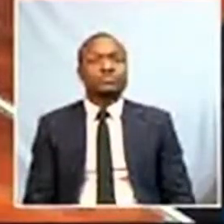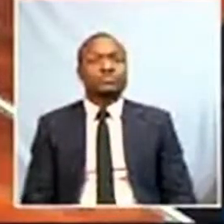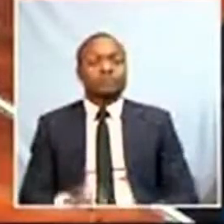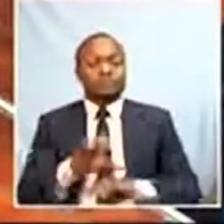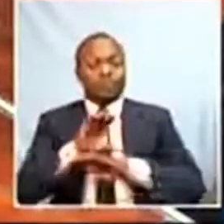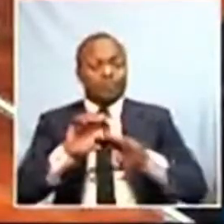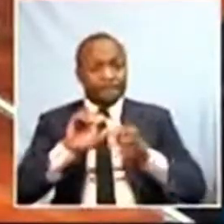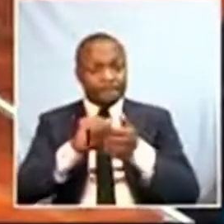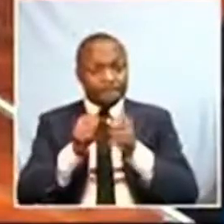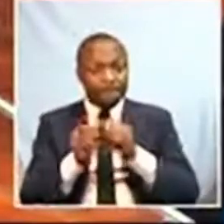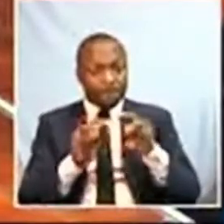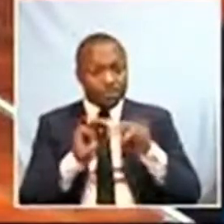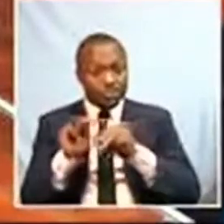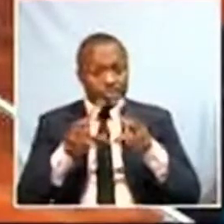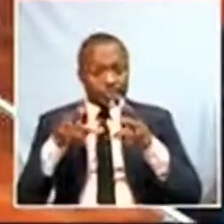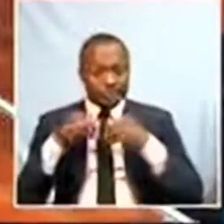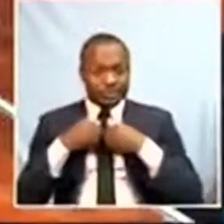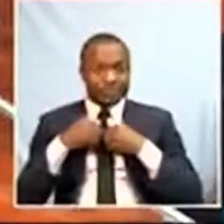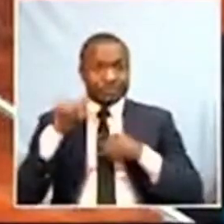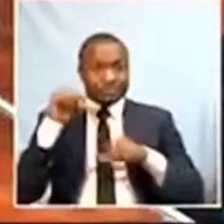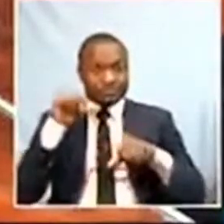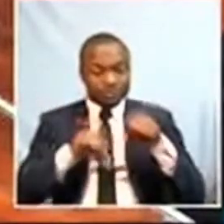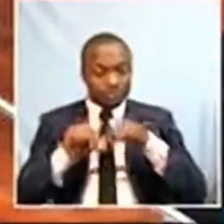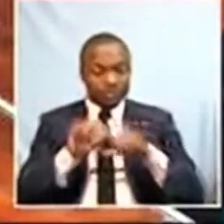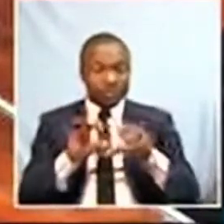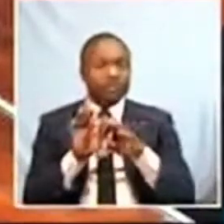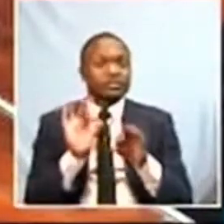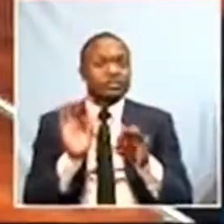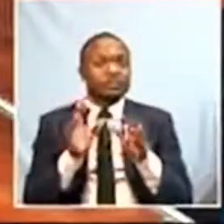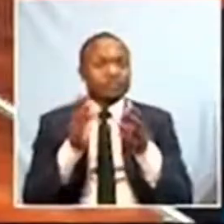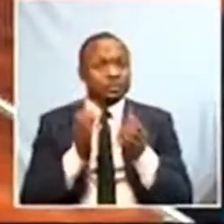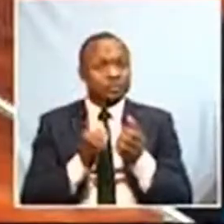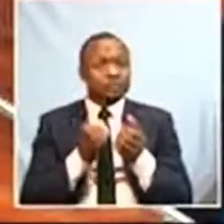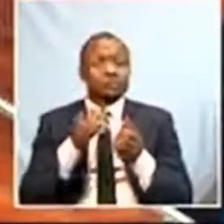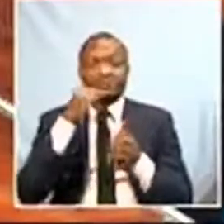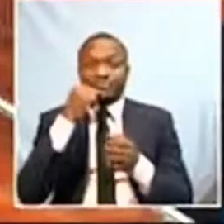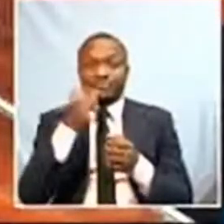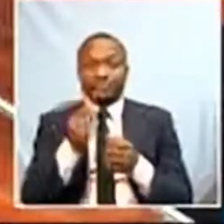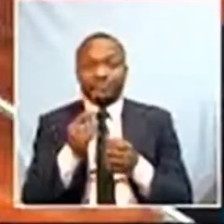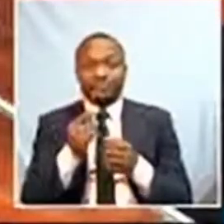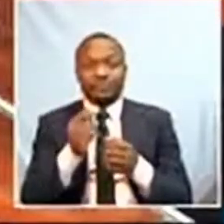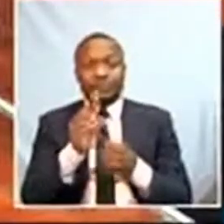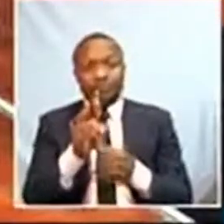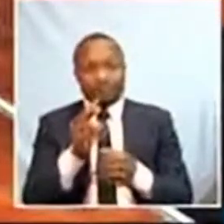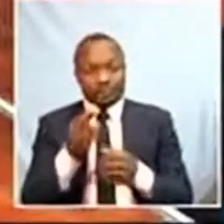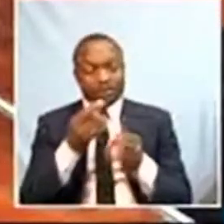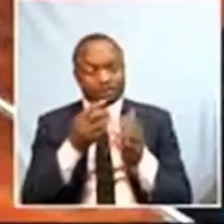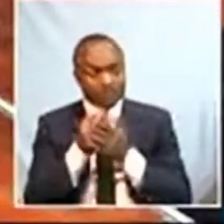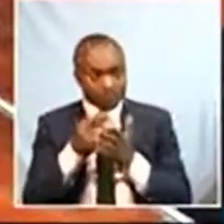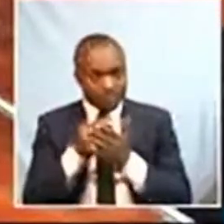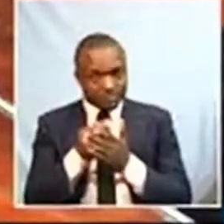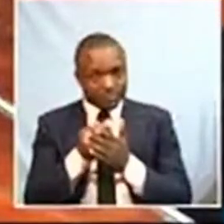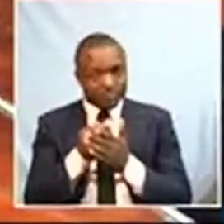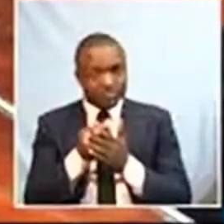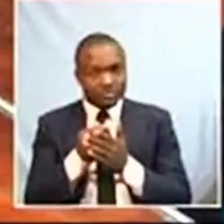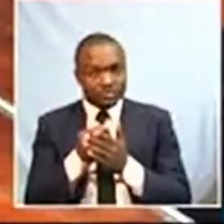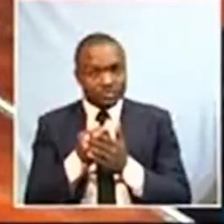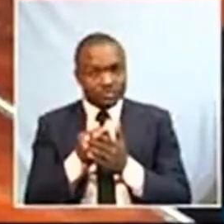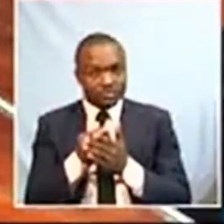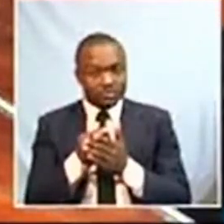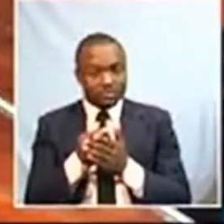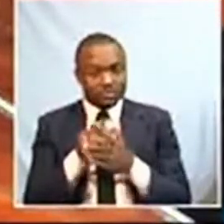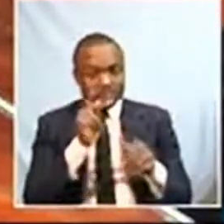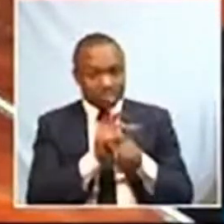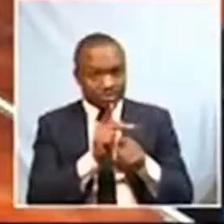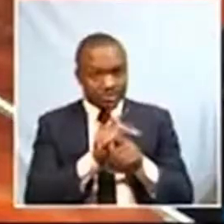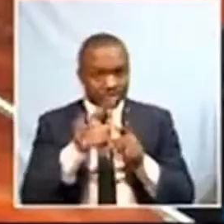Cause of query. Management acknowledges the auditor's findings and wishes to state that the retained amounts or funds were